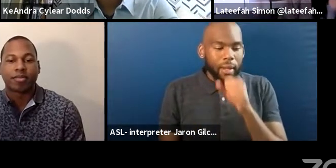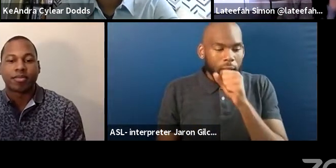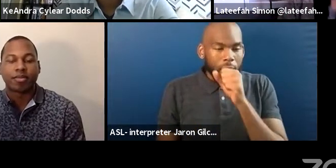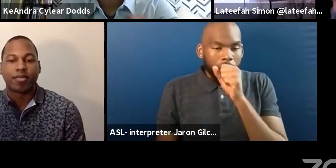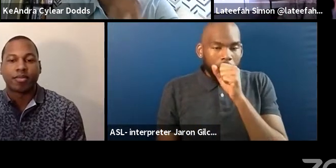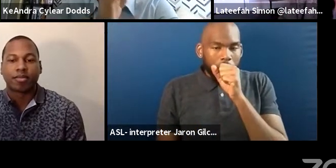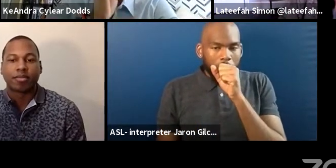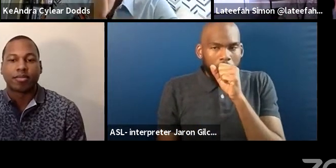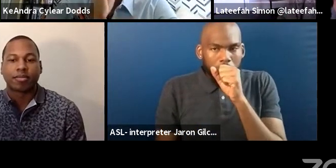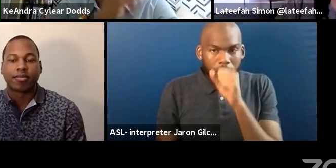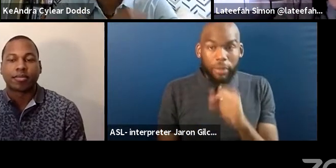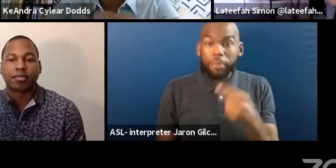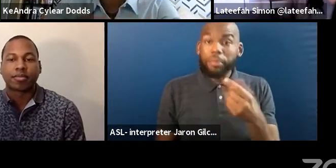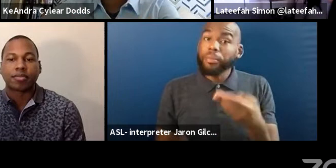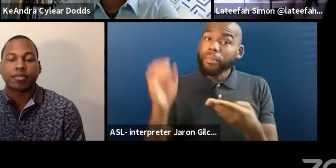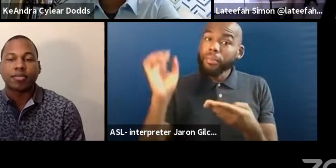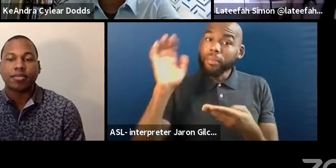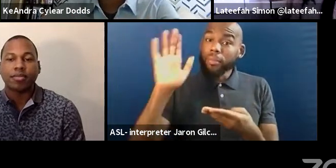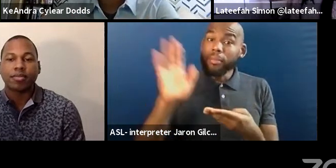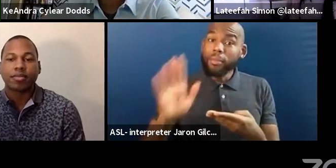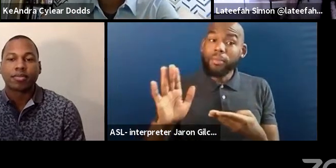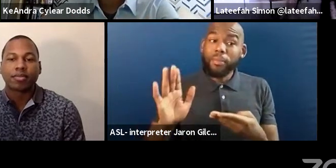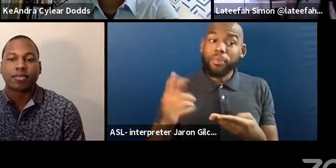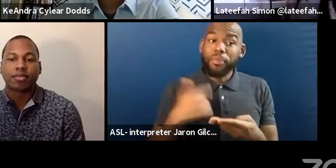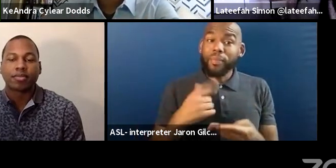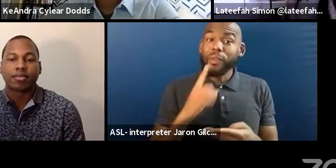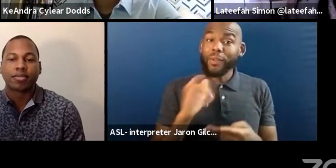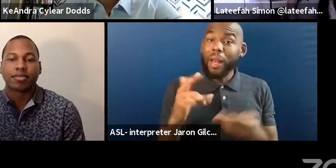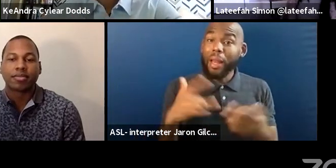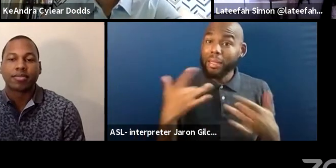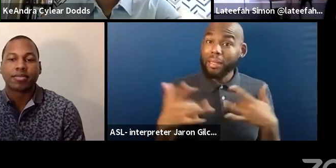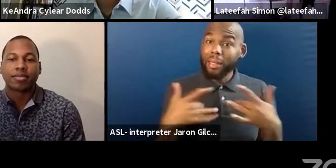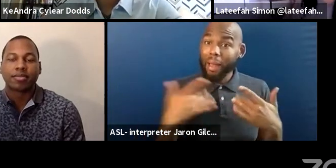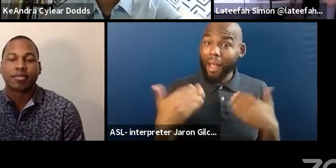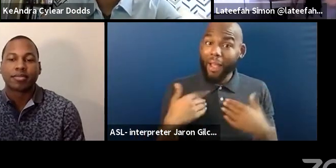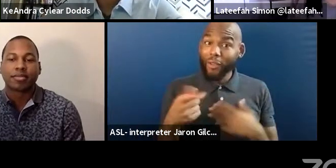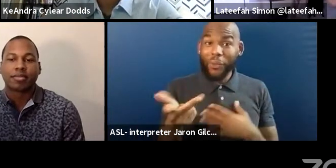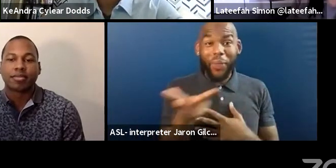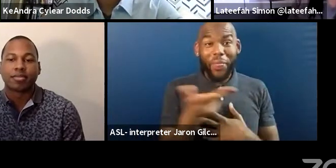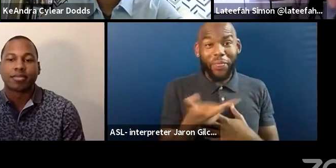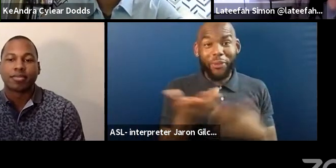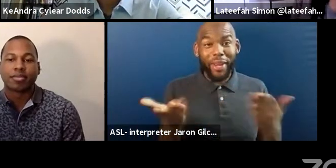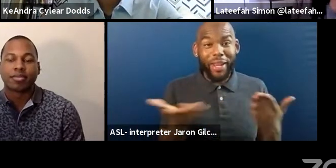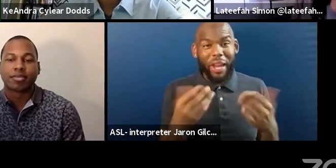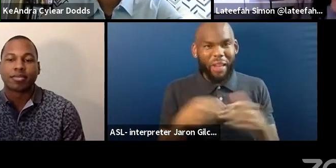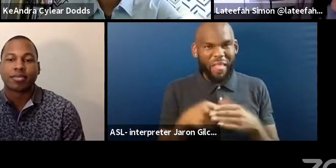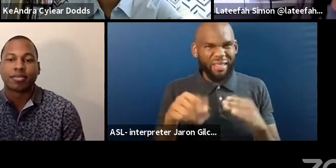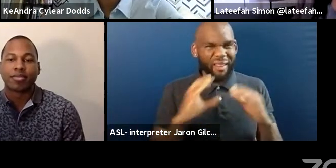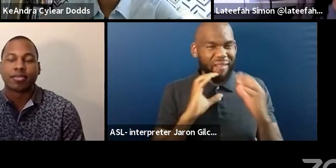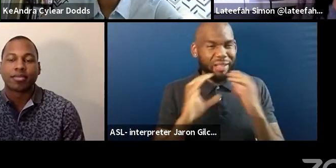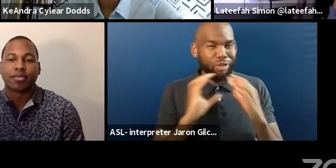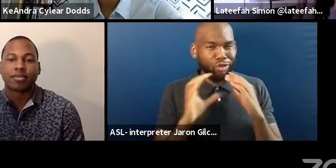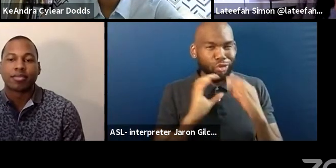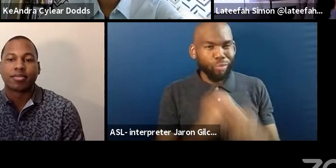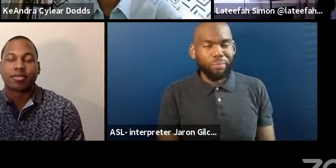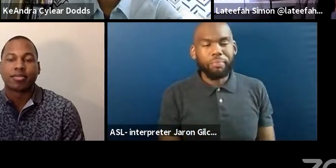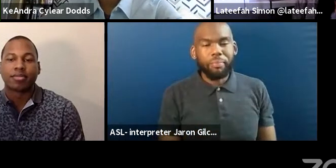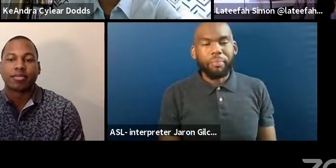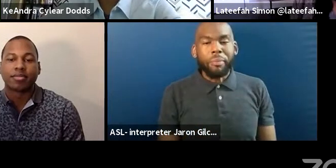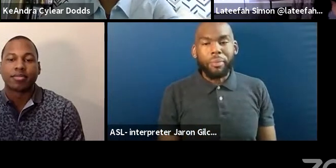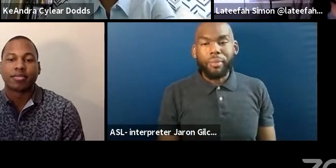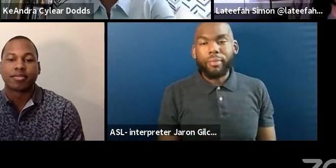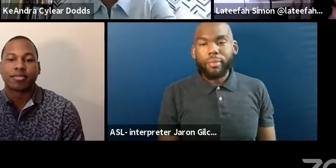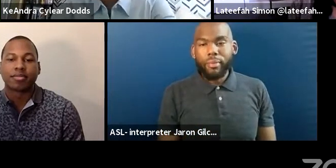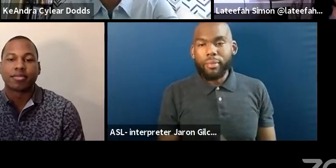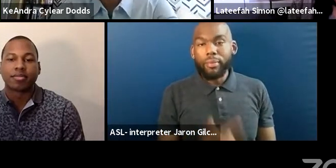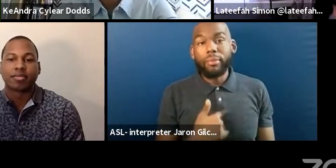Great. Yeah, I'm really excited to have you through here in conversation. So I guess I just